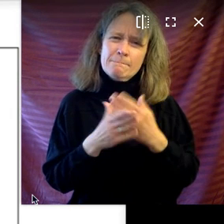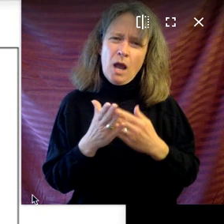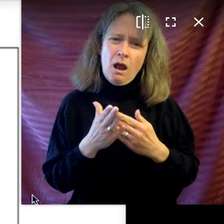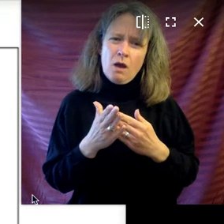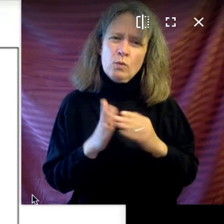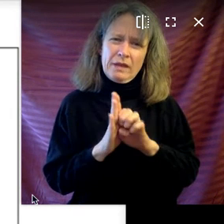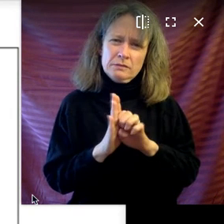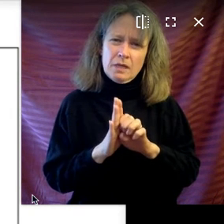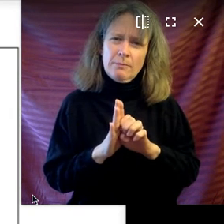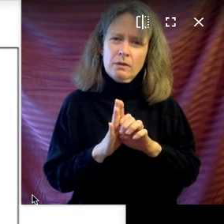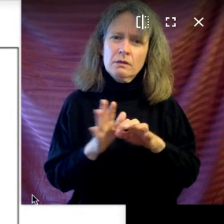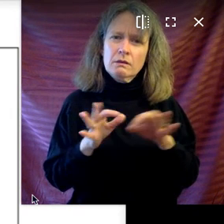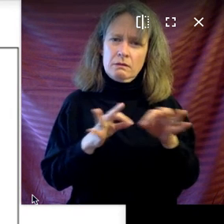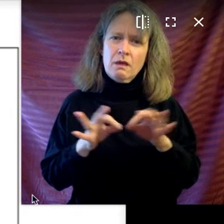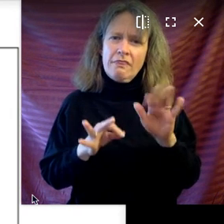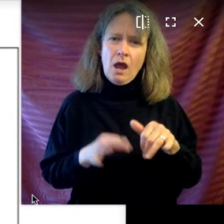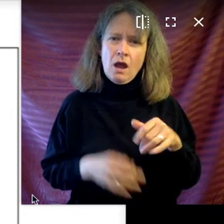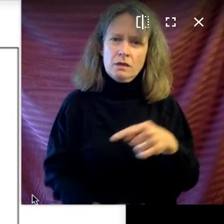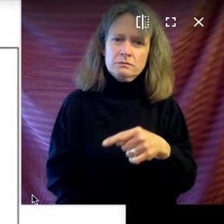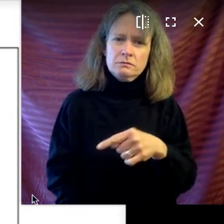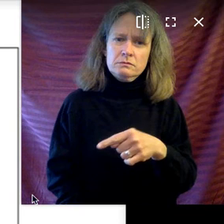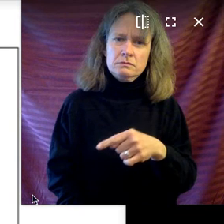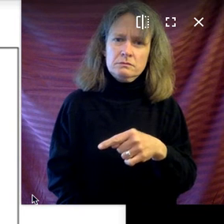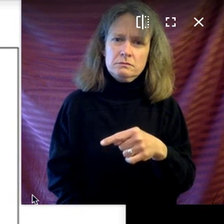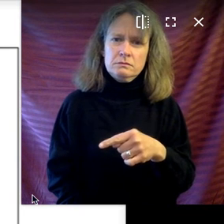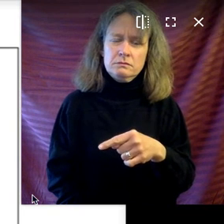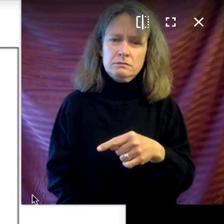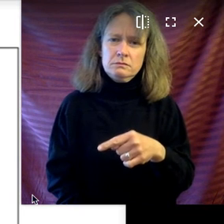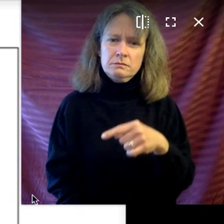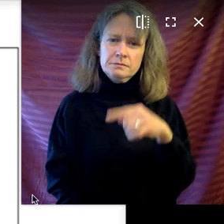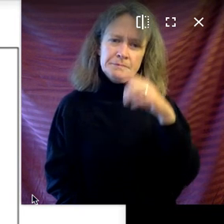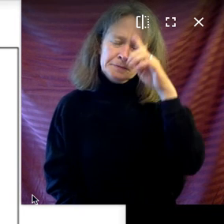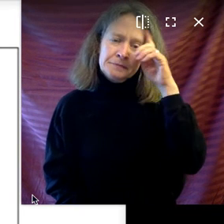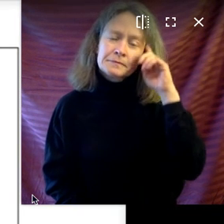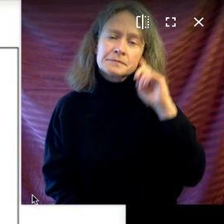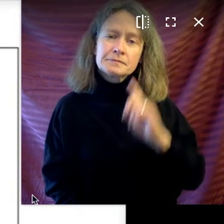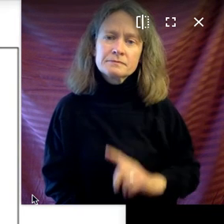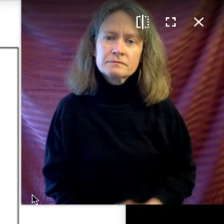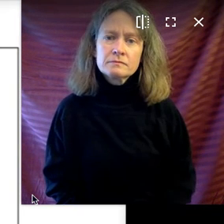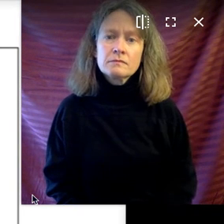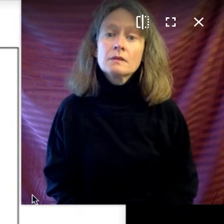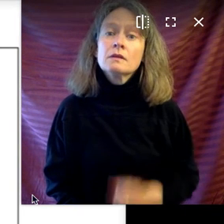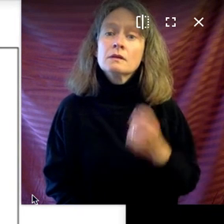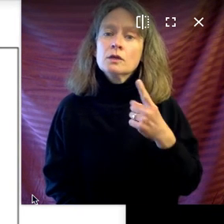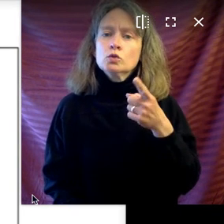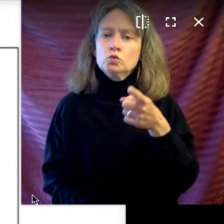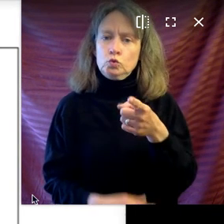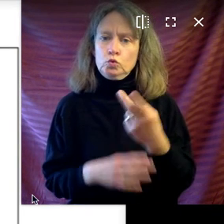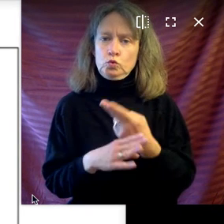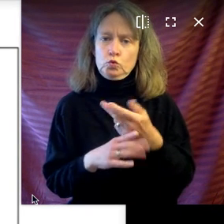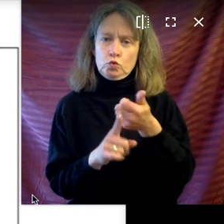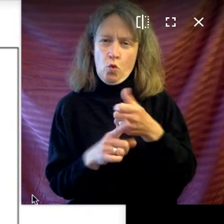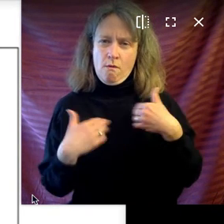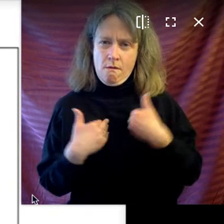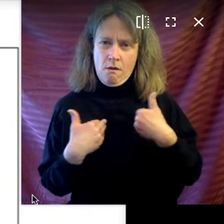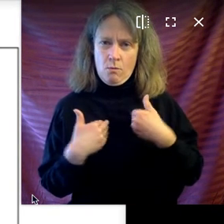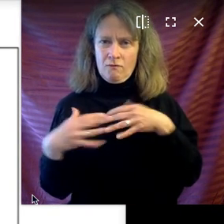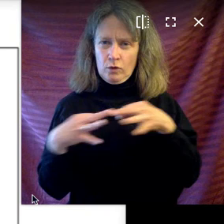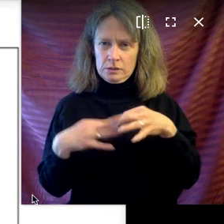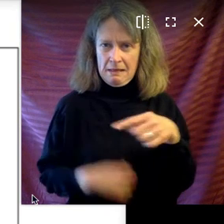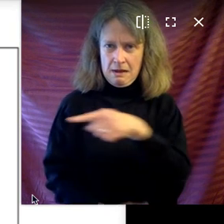assessment. And then last, you're just going to put it all together. So synthesize it.